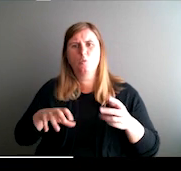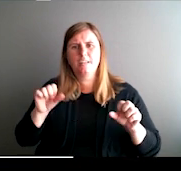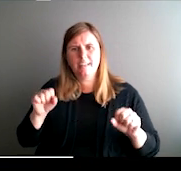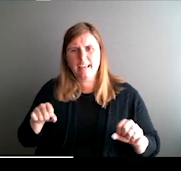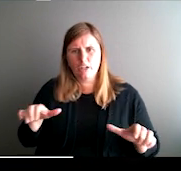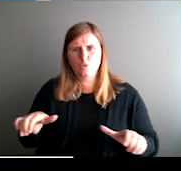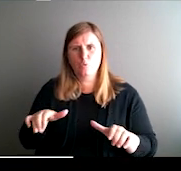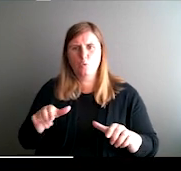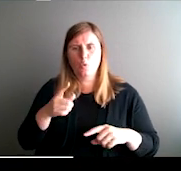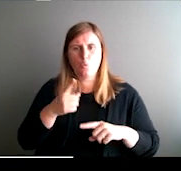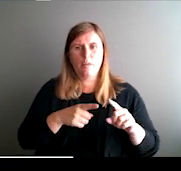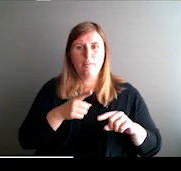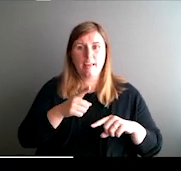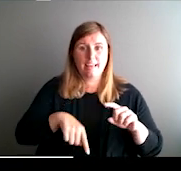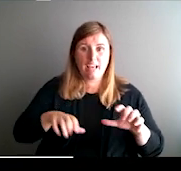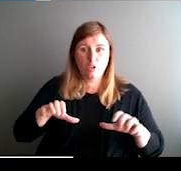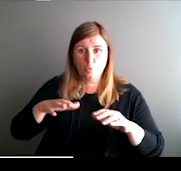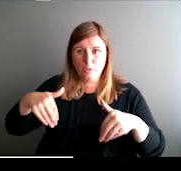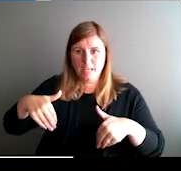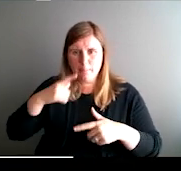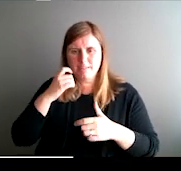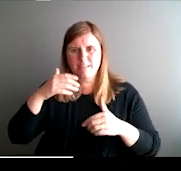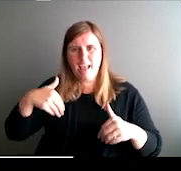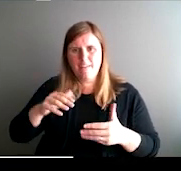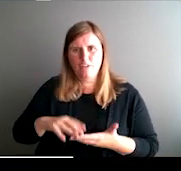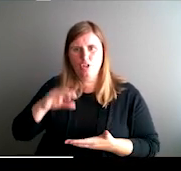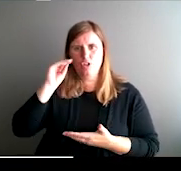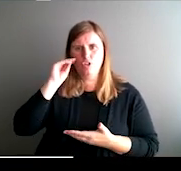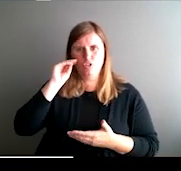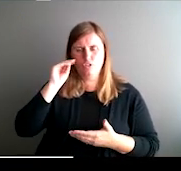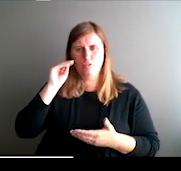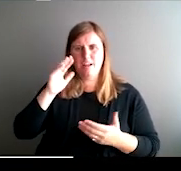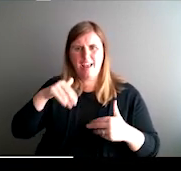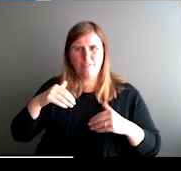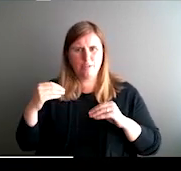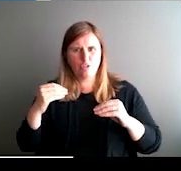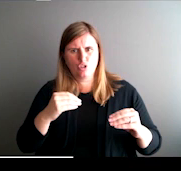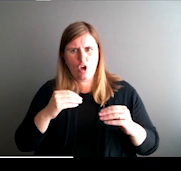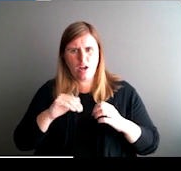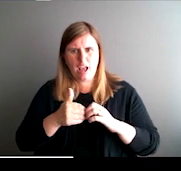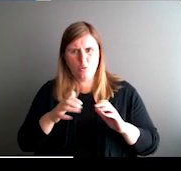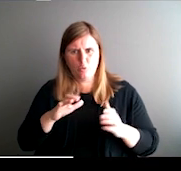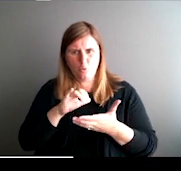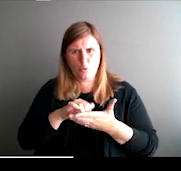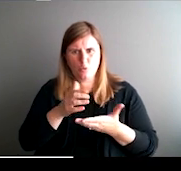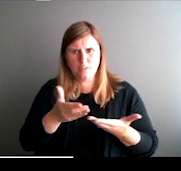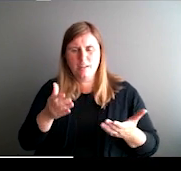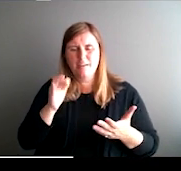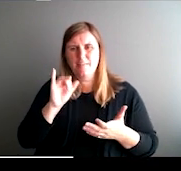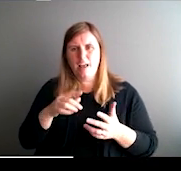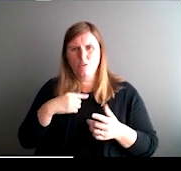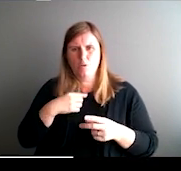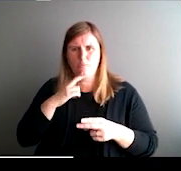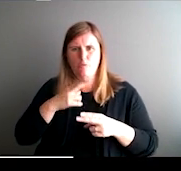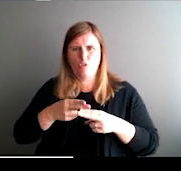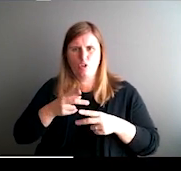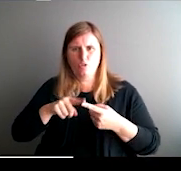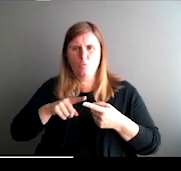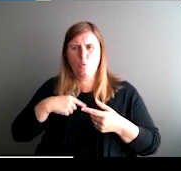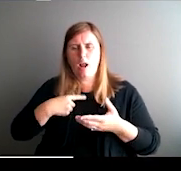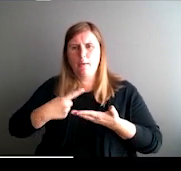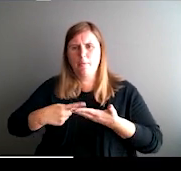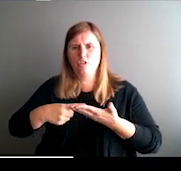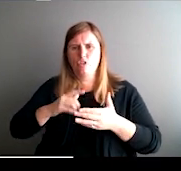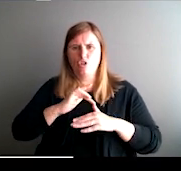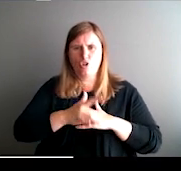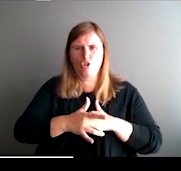what they can't do yet because they haven't learned how to do it and been taught how to do those things. That's what I'm referring to when I refer to